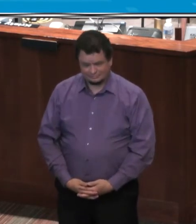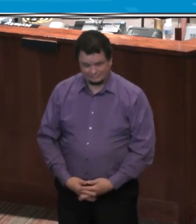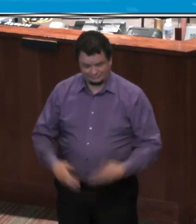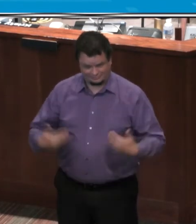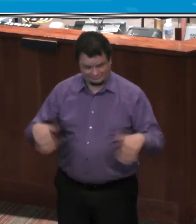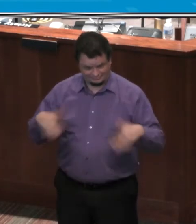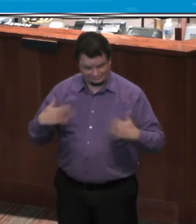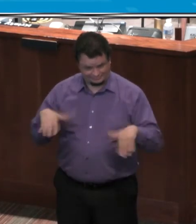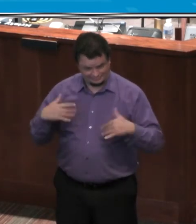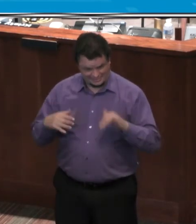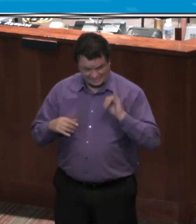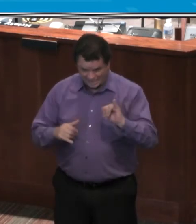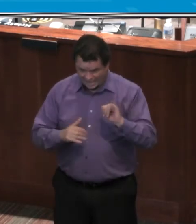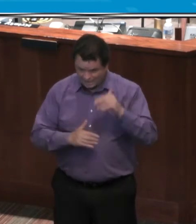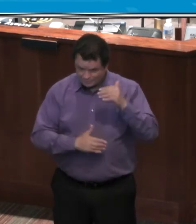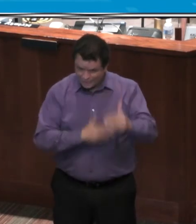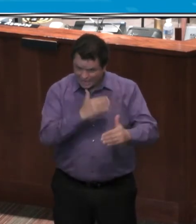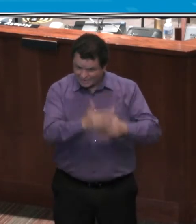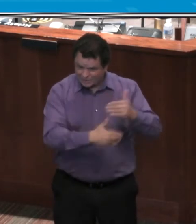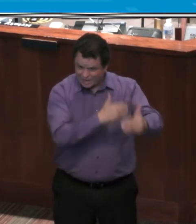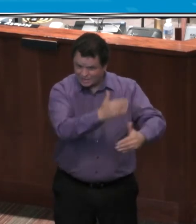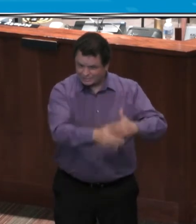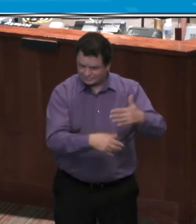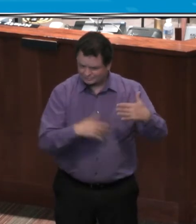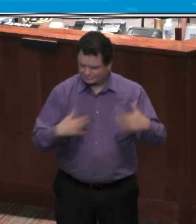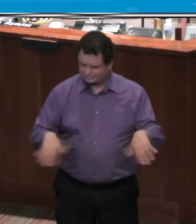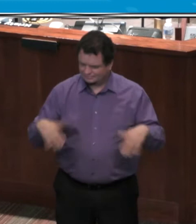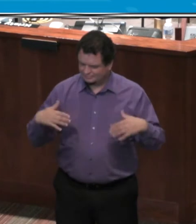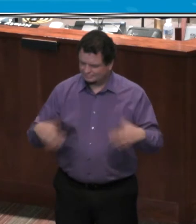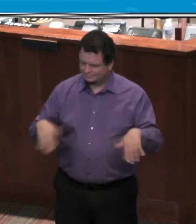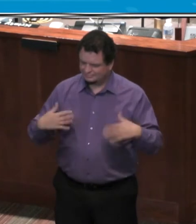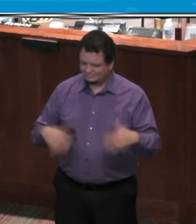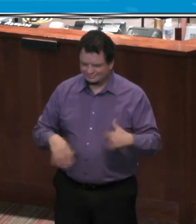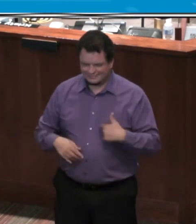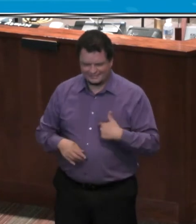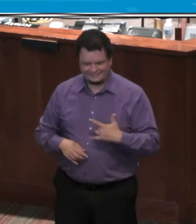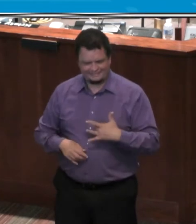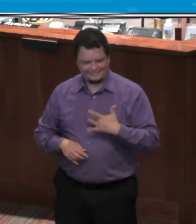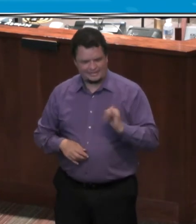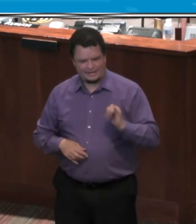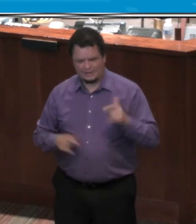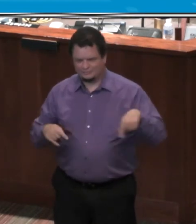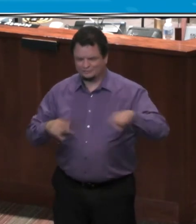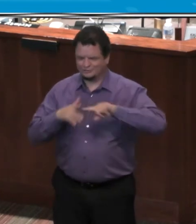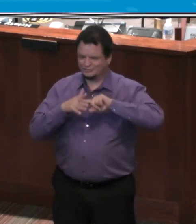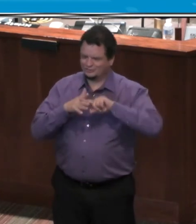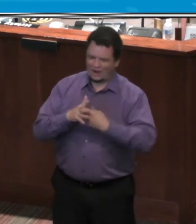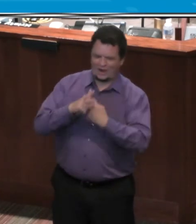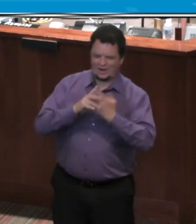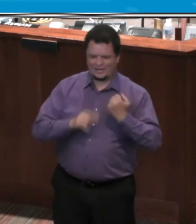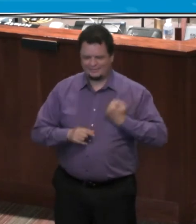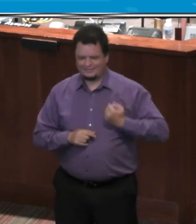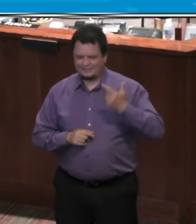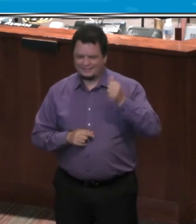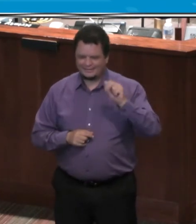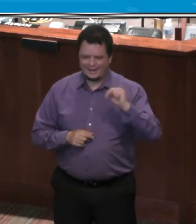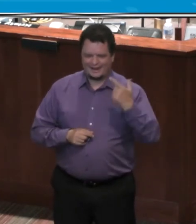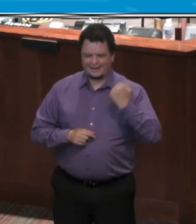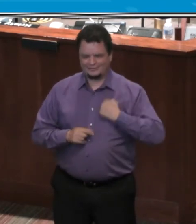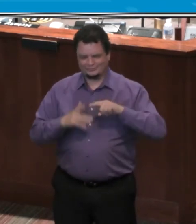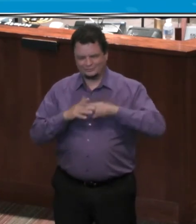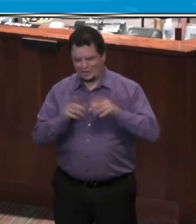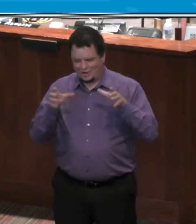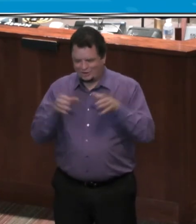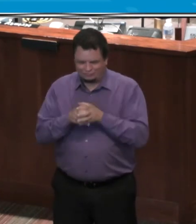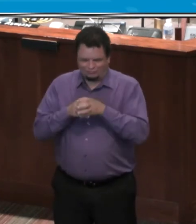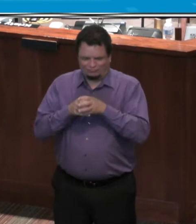of RISE, myself and Joyce Salazar and Jeannie Orozco. I mean, this woman